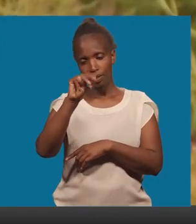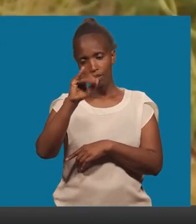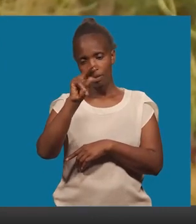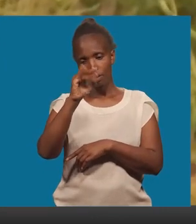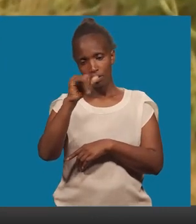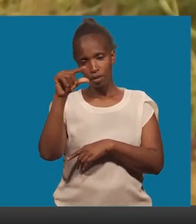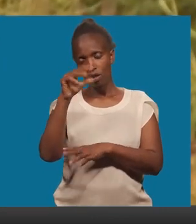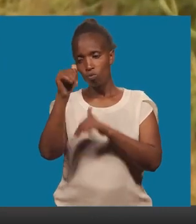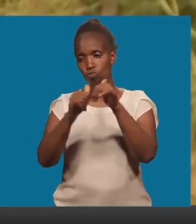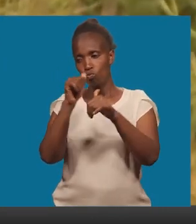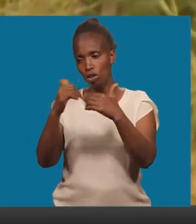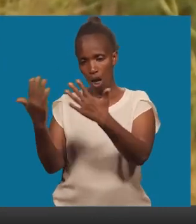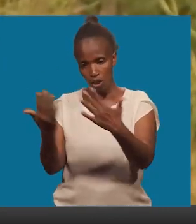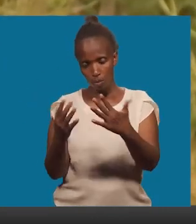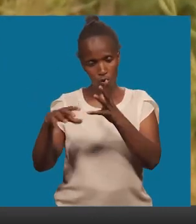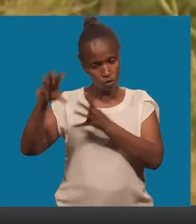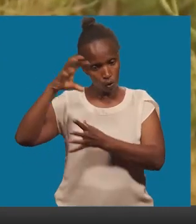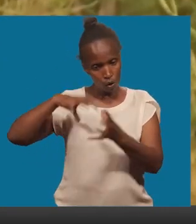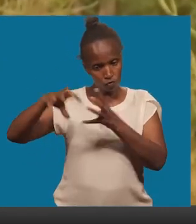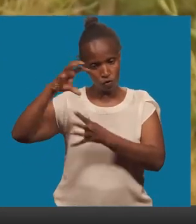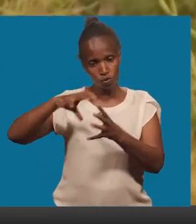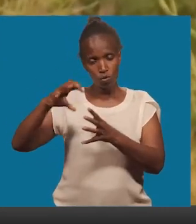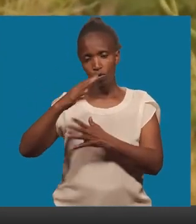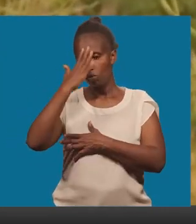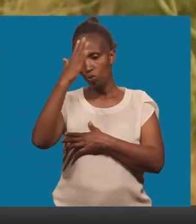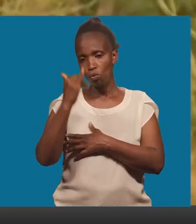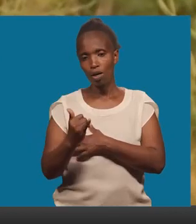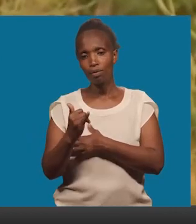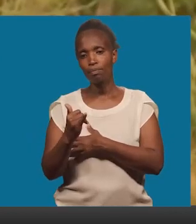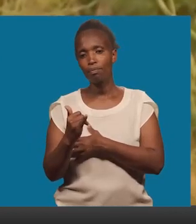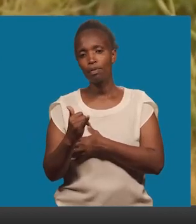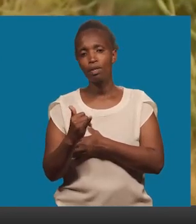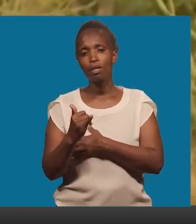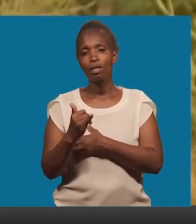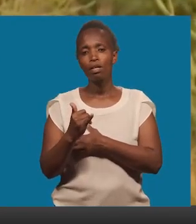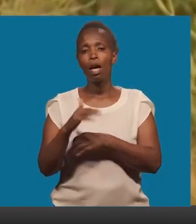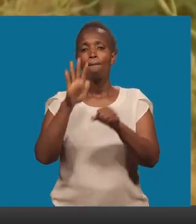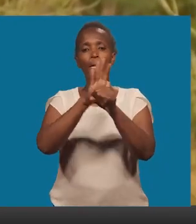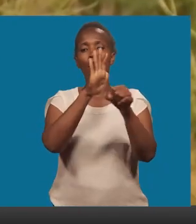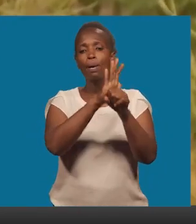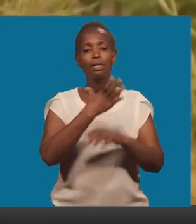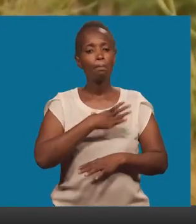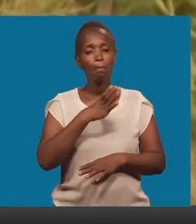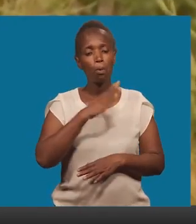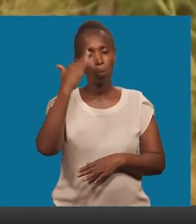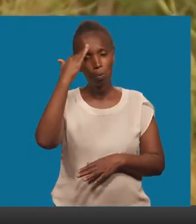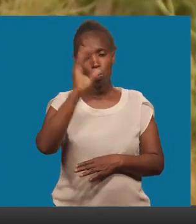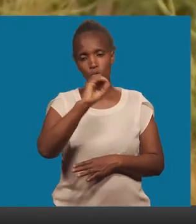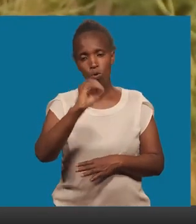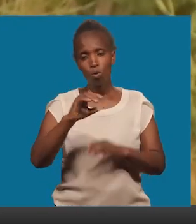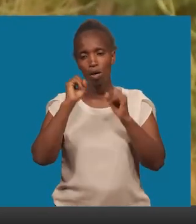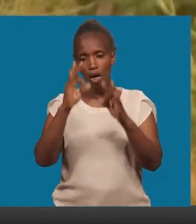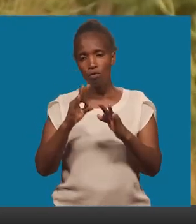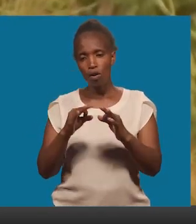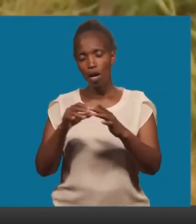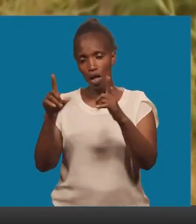about confusion in status so that many miners do not know whether they are